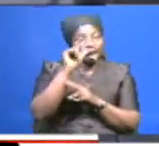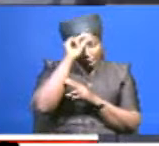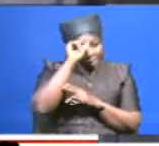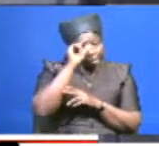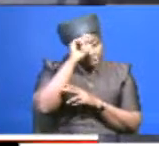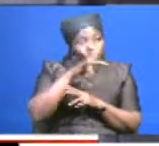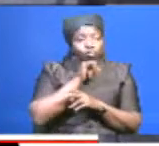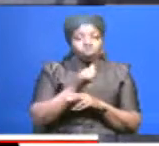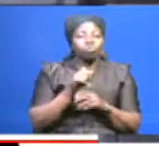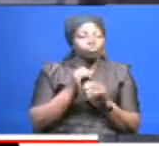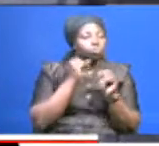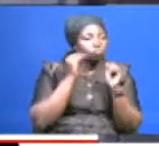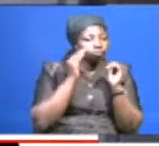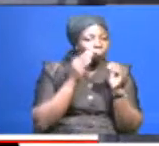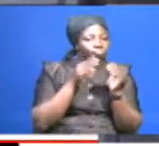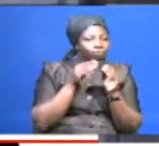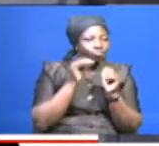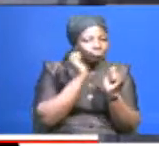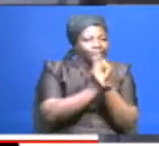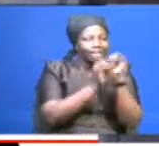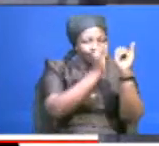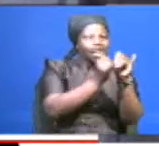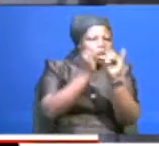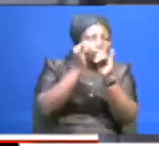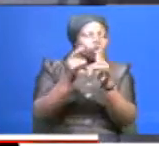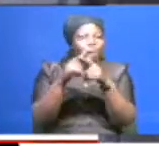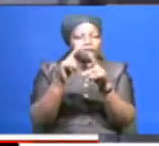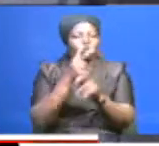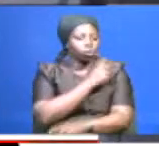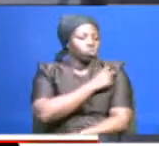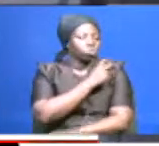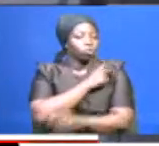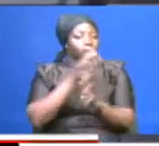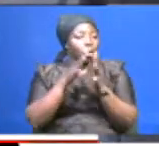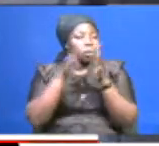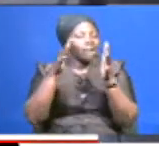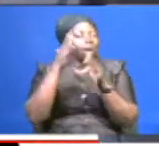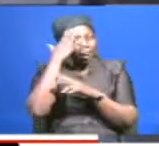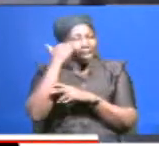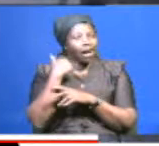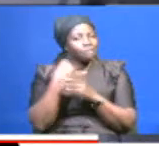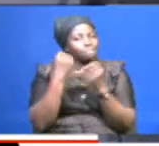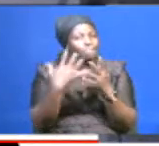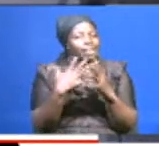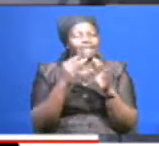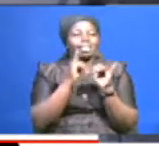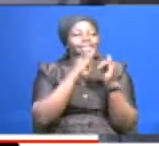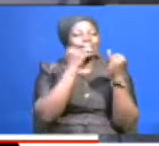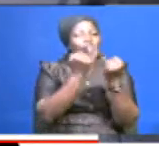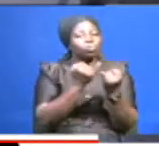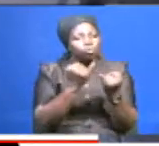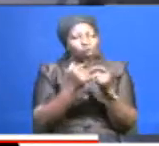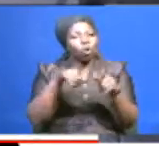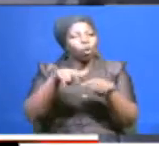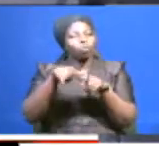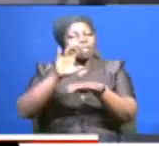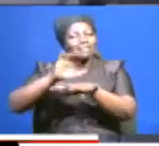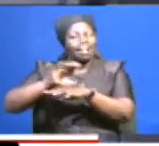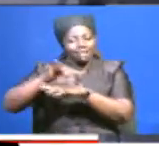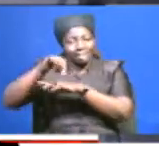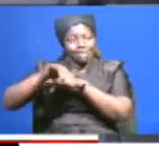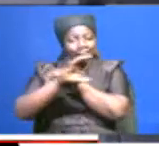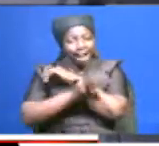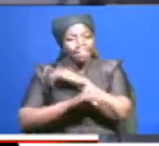widely. There are several umbrella bodies in this country, so they should involve all the leaders of